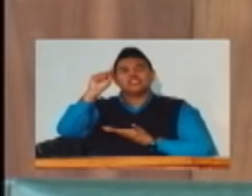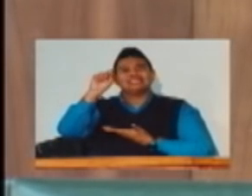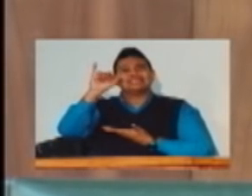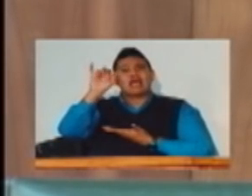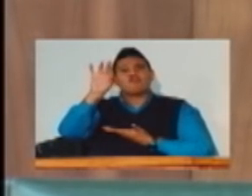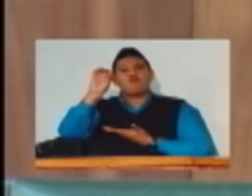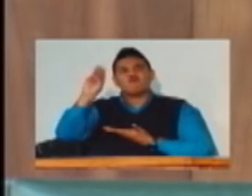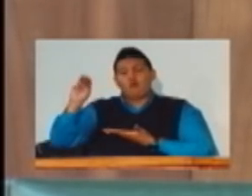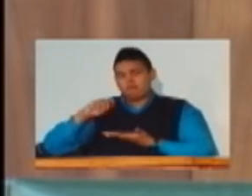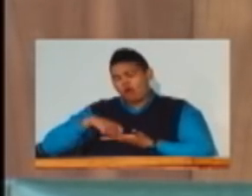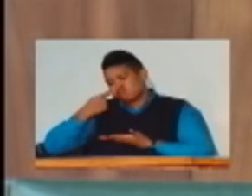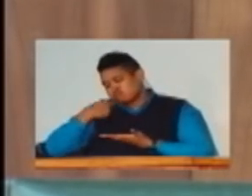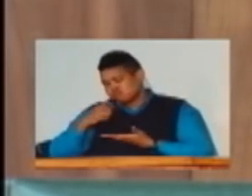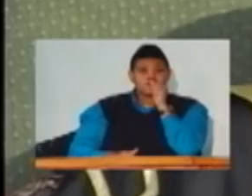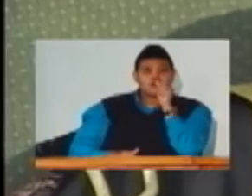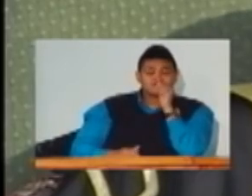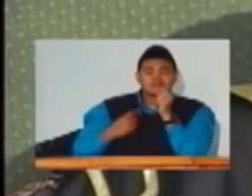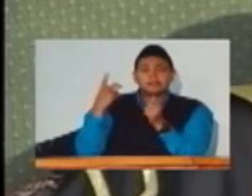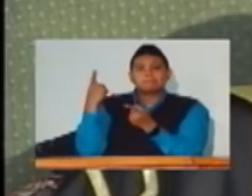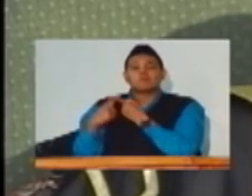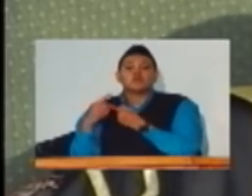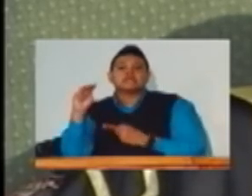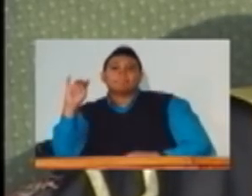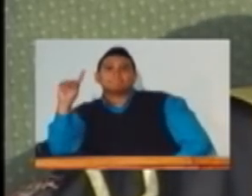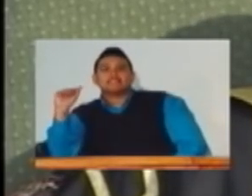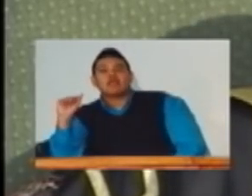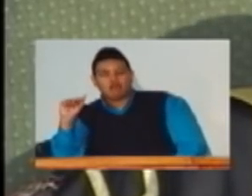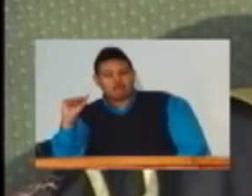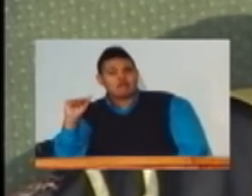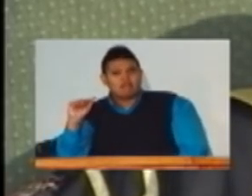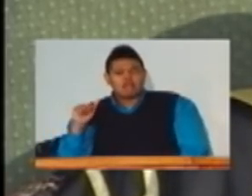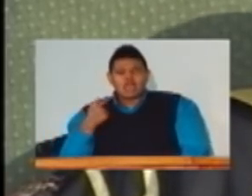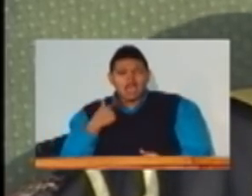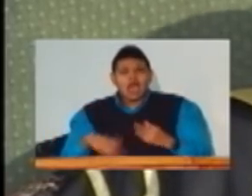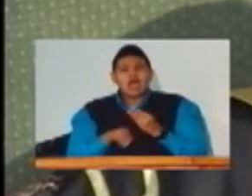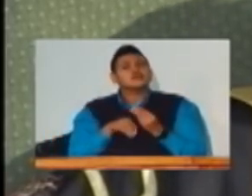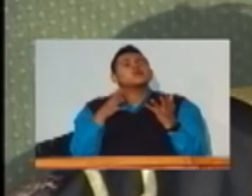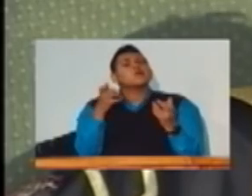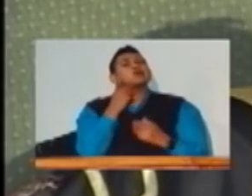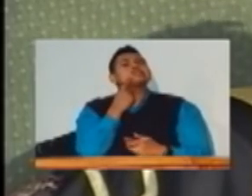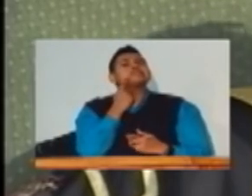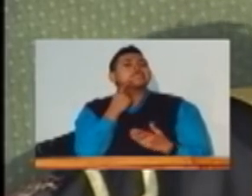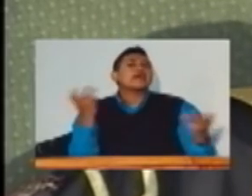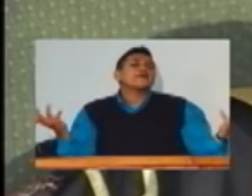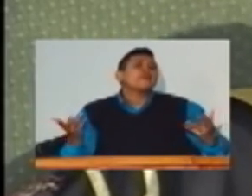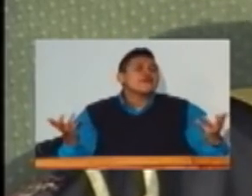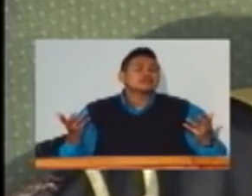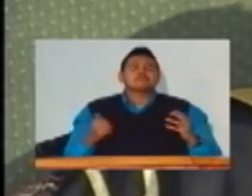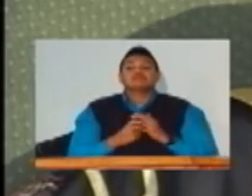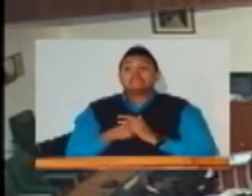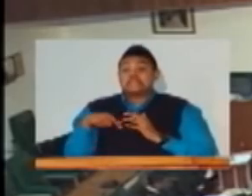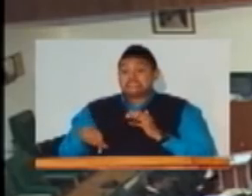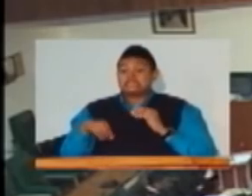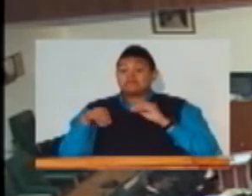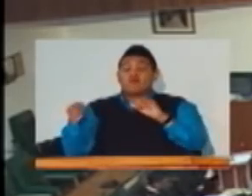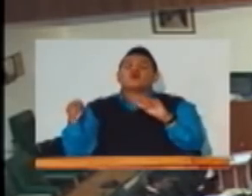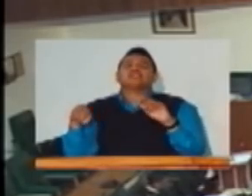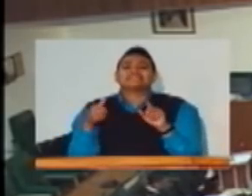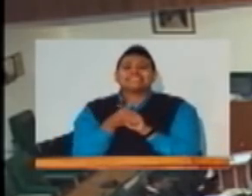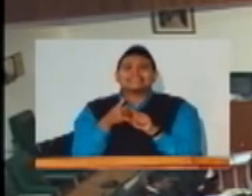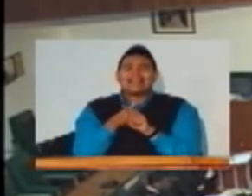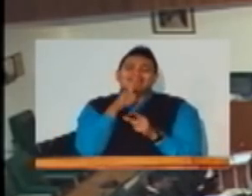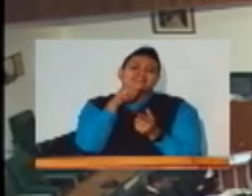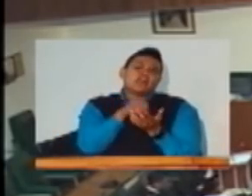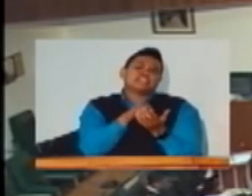biodegradable, or to consider other options by way of cardboard material. The argument against most of the alternatives presented